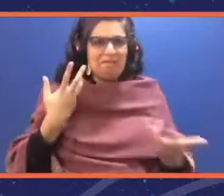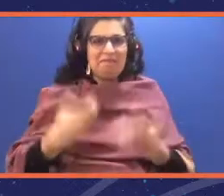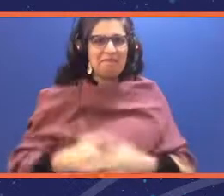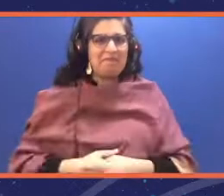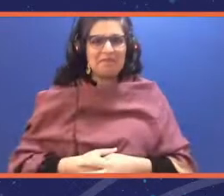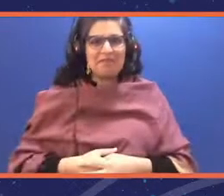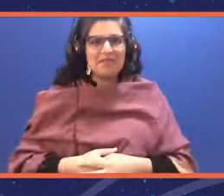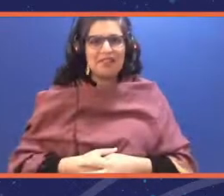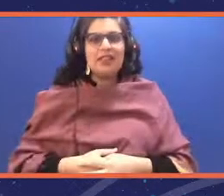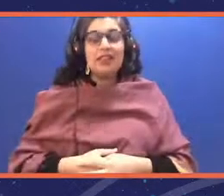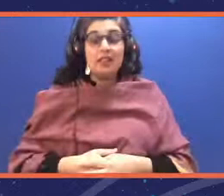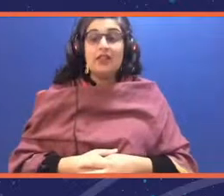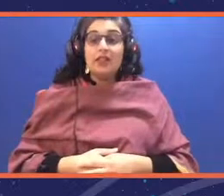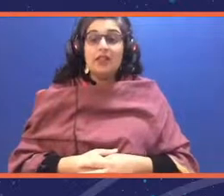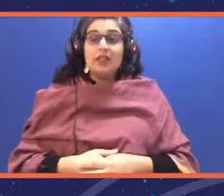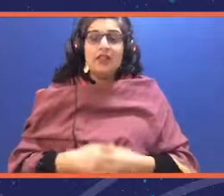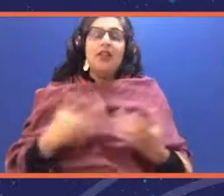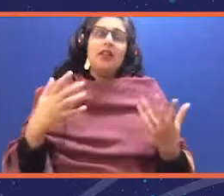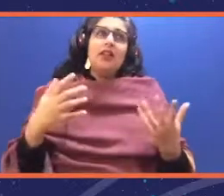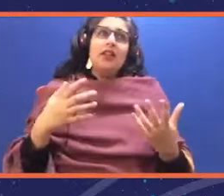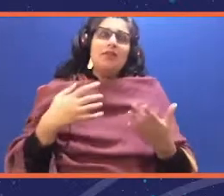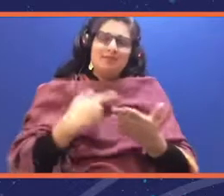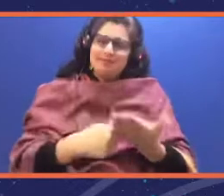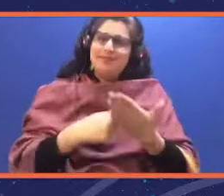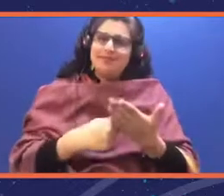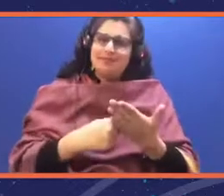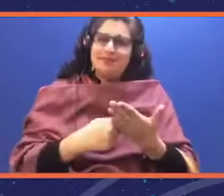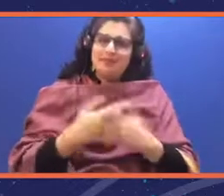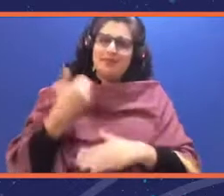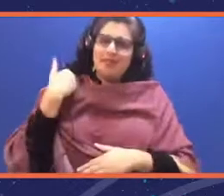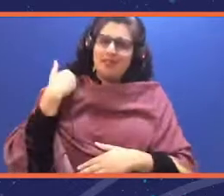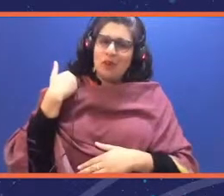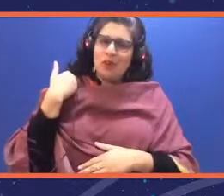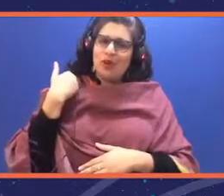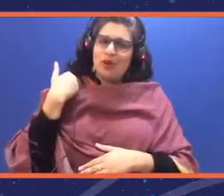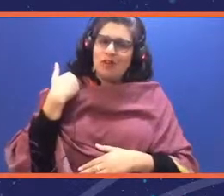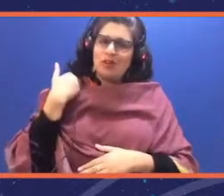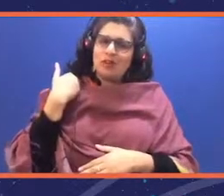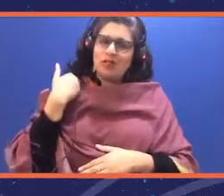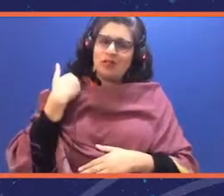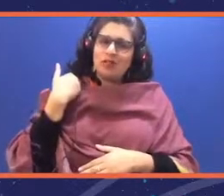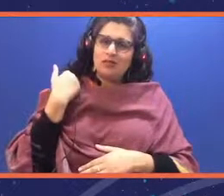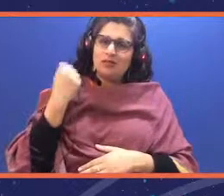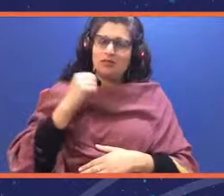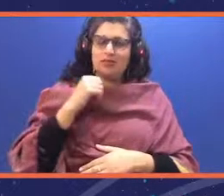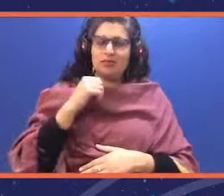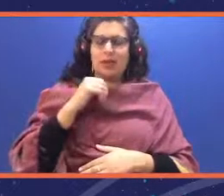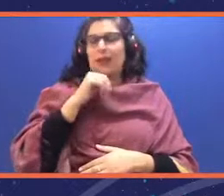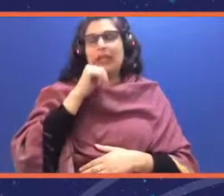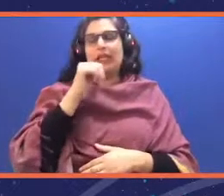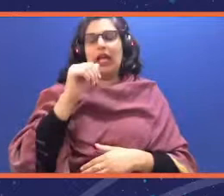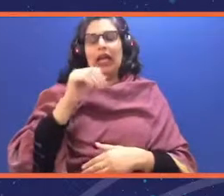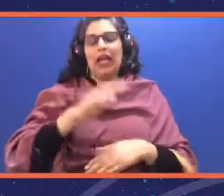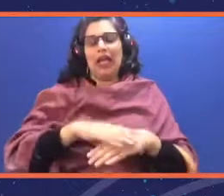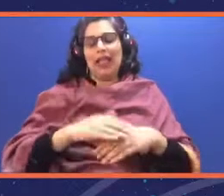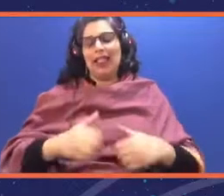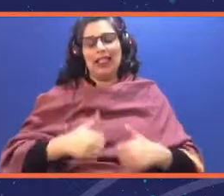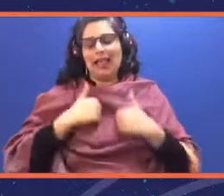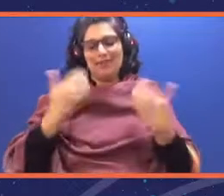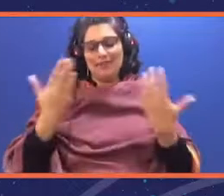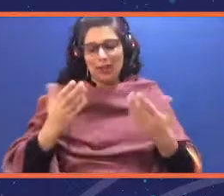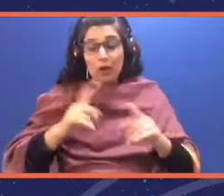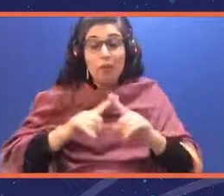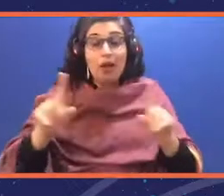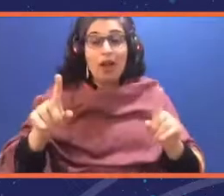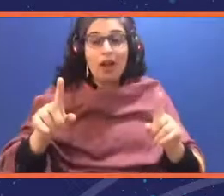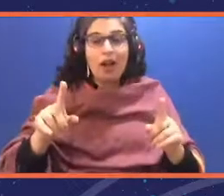Yeah, and we talked about this before, not on live on here, but just the idea